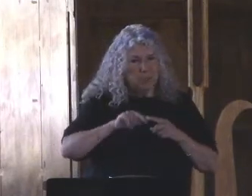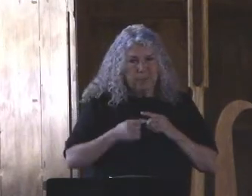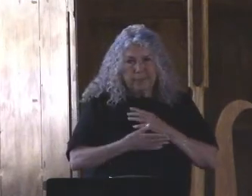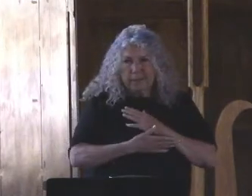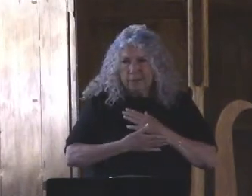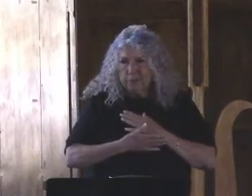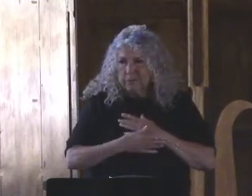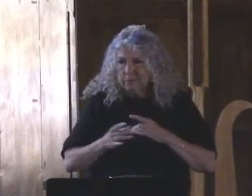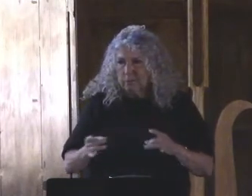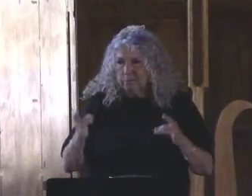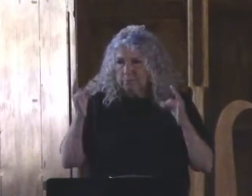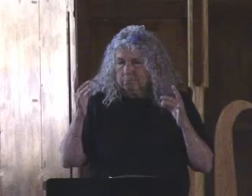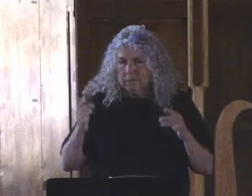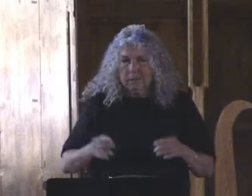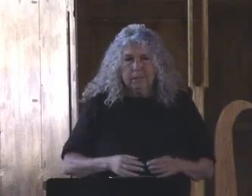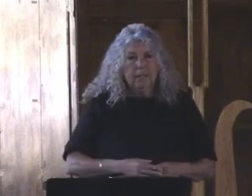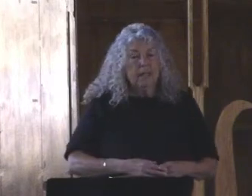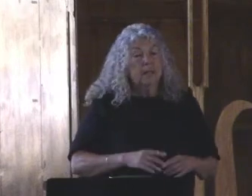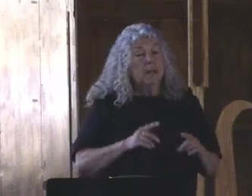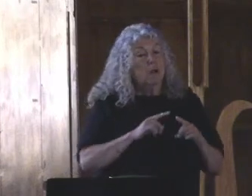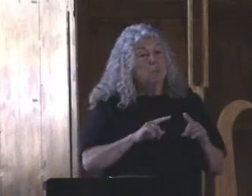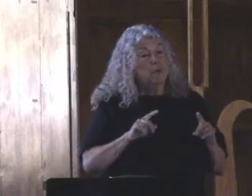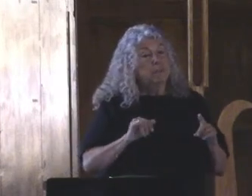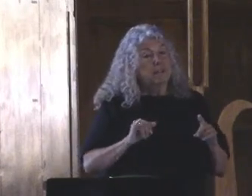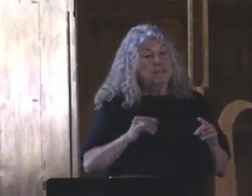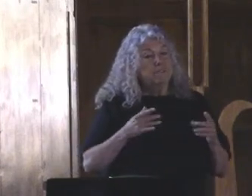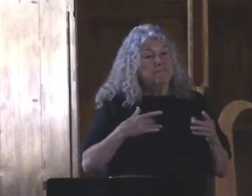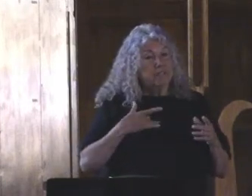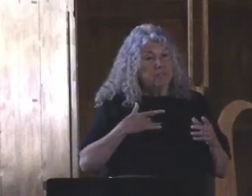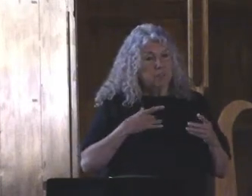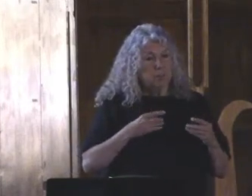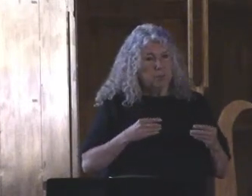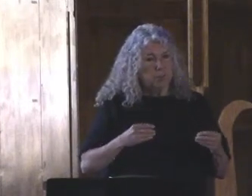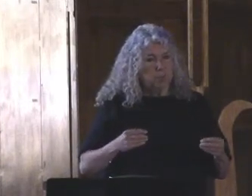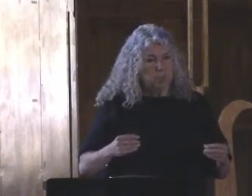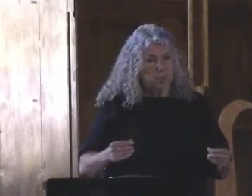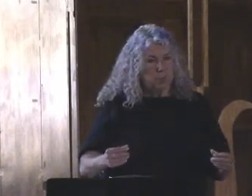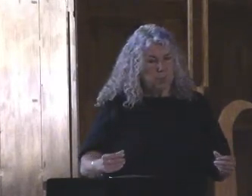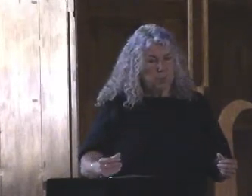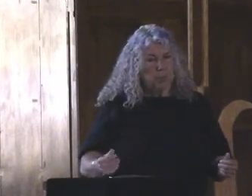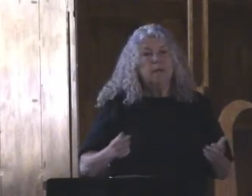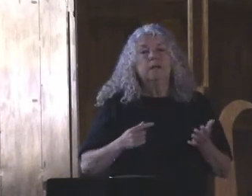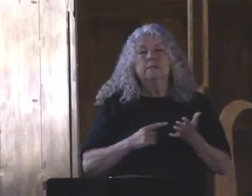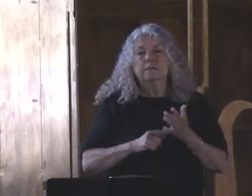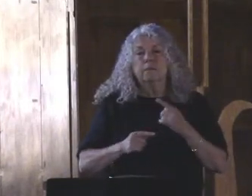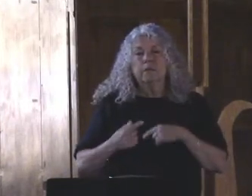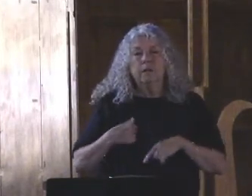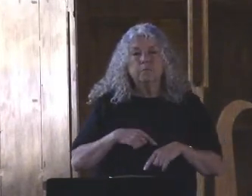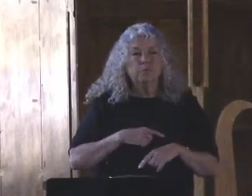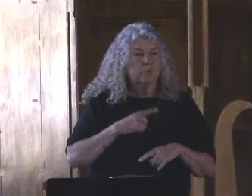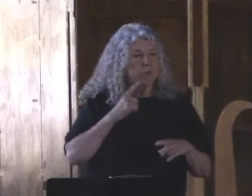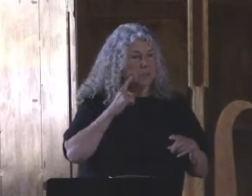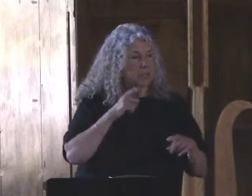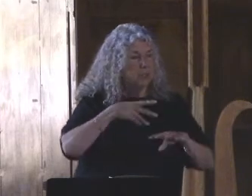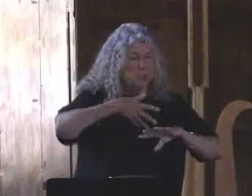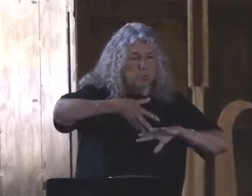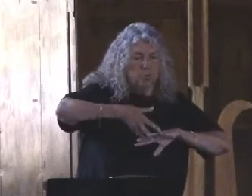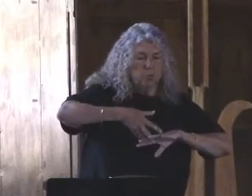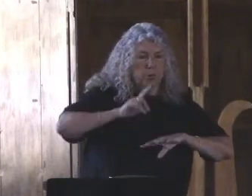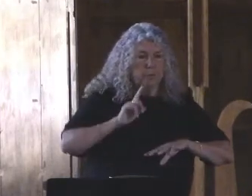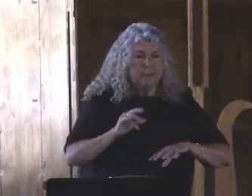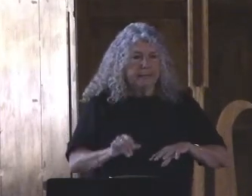seems so inhospitable. But that feeling passes. And sometimes the key is putting down roots where we